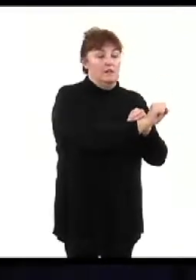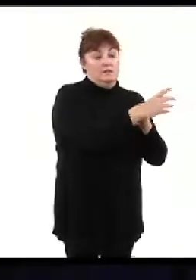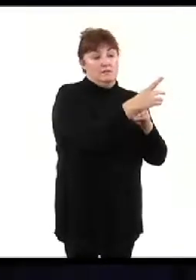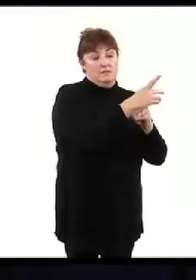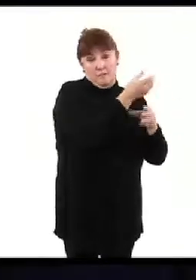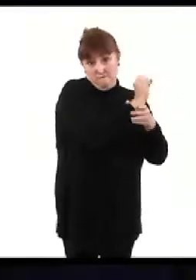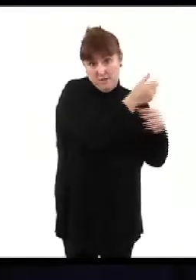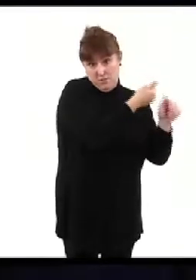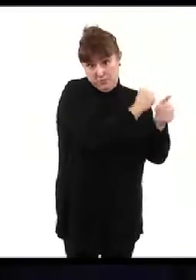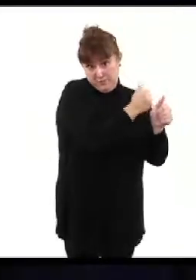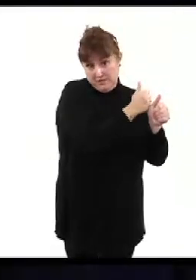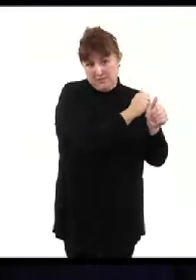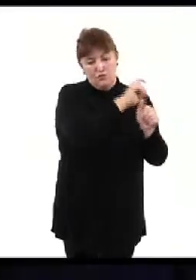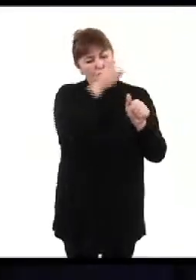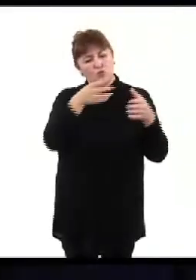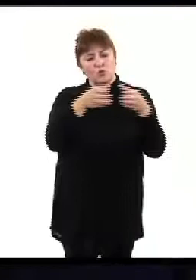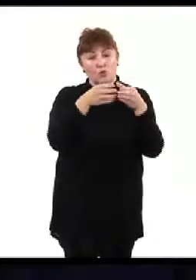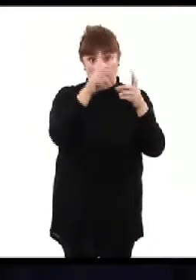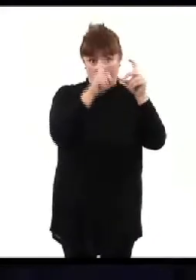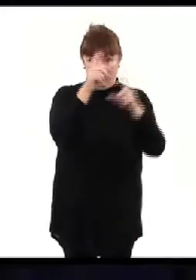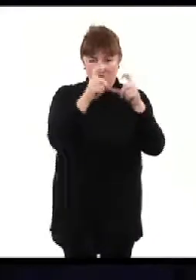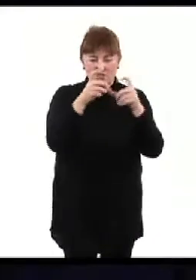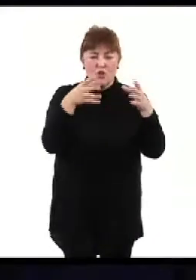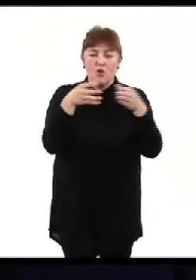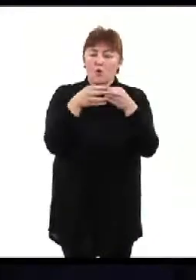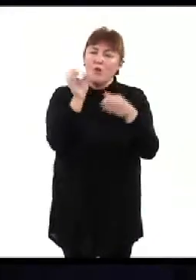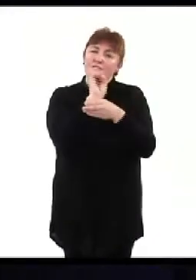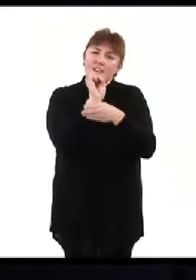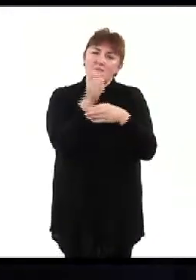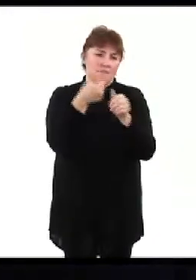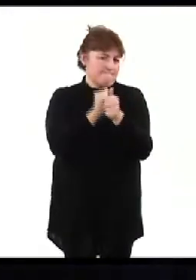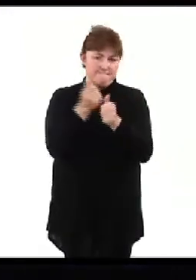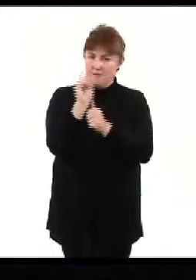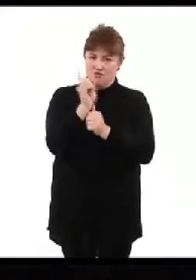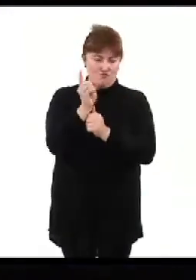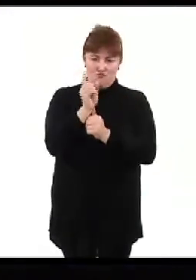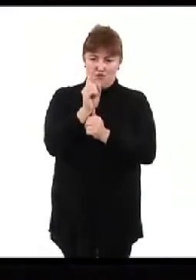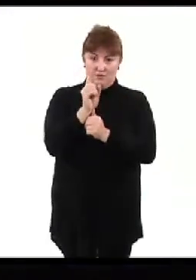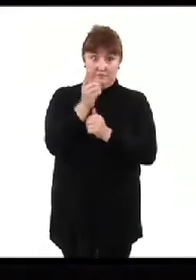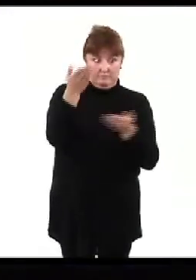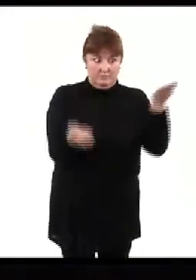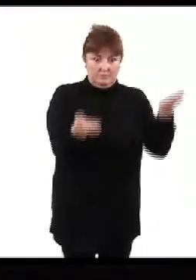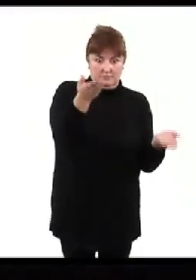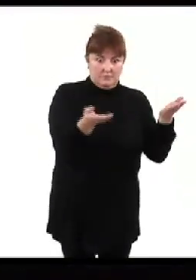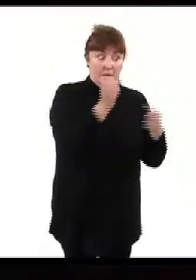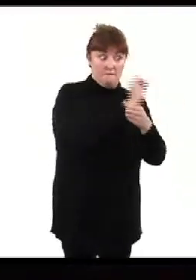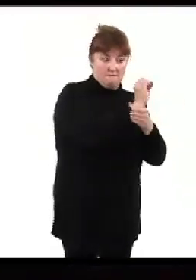we could do this contrast between verbs that look pantomimic and verbs that don't. So I'll show you what those look like.